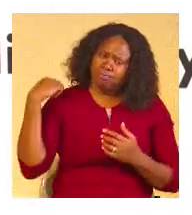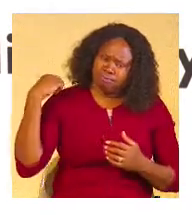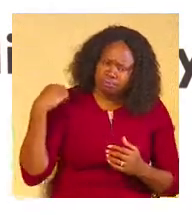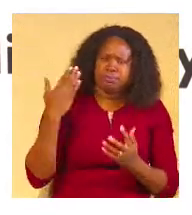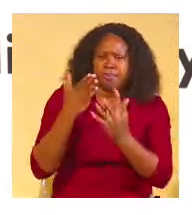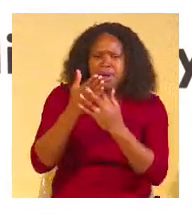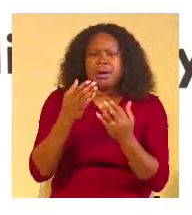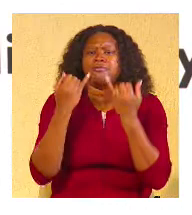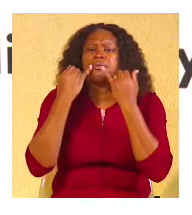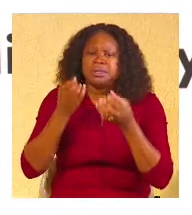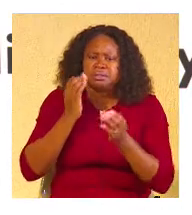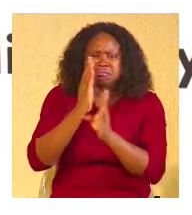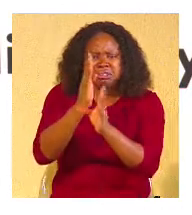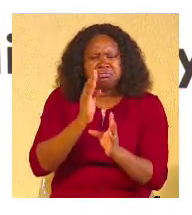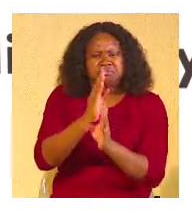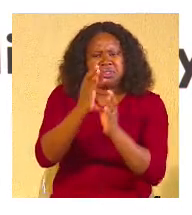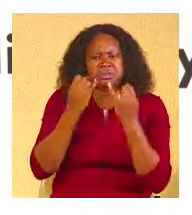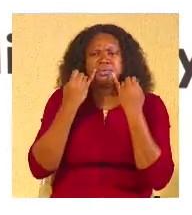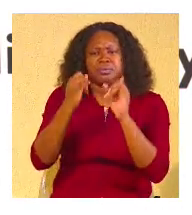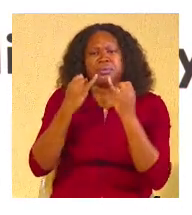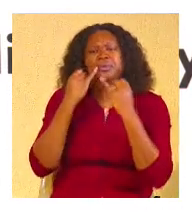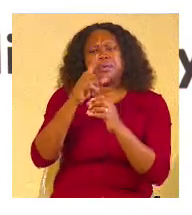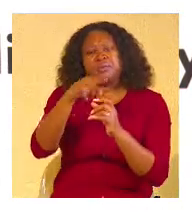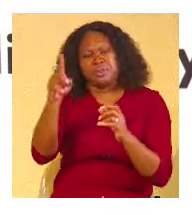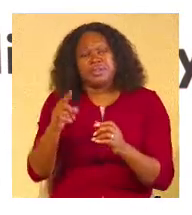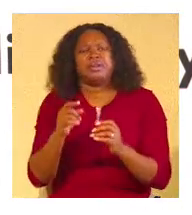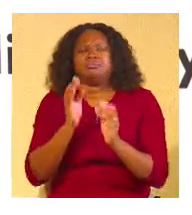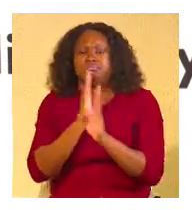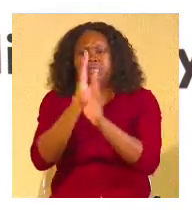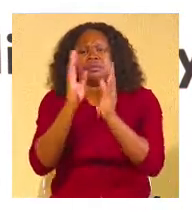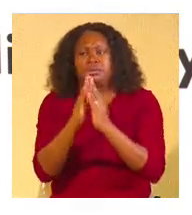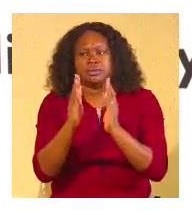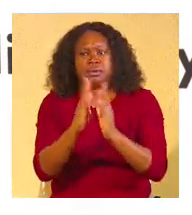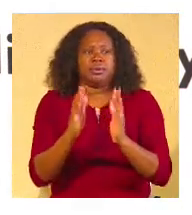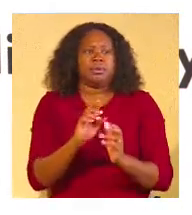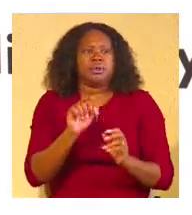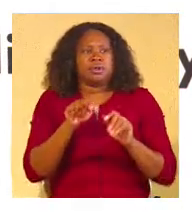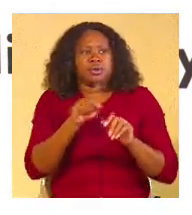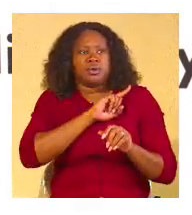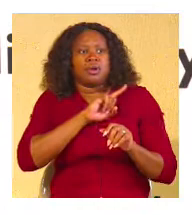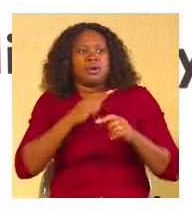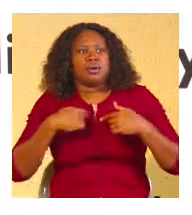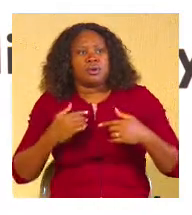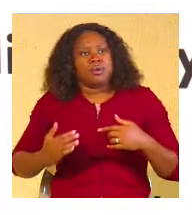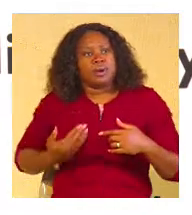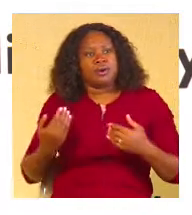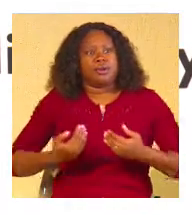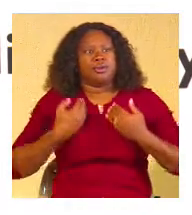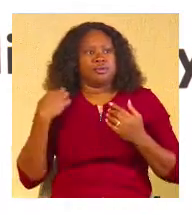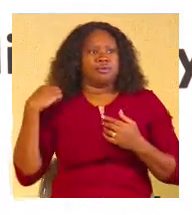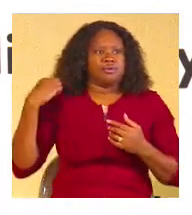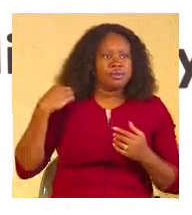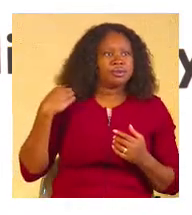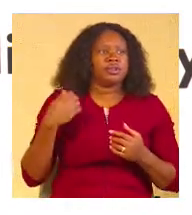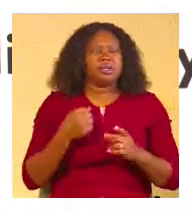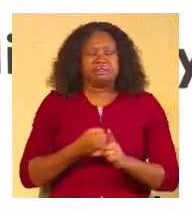can participate in this process. This is one of the processes where we are calling for youth to volunteer and come out and